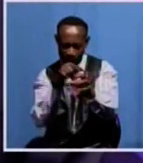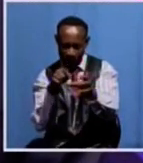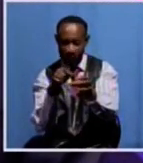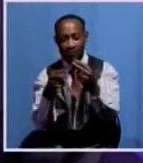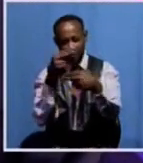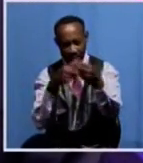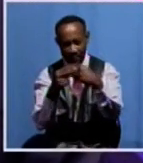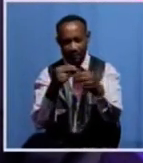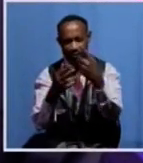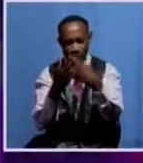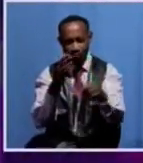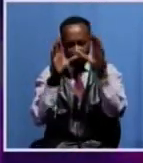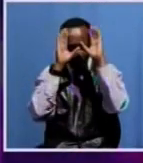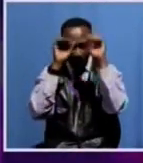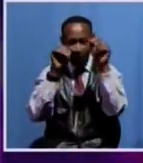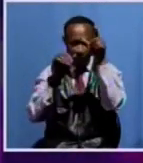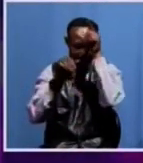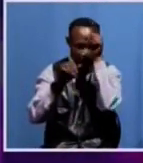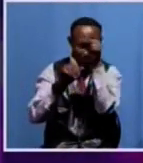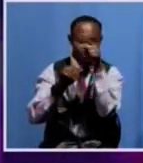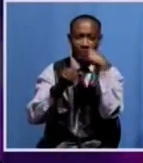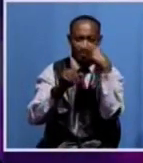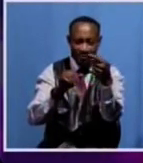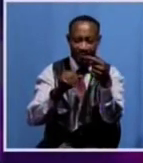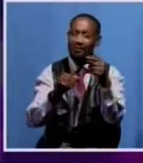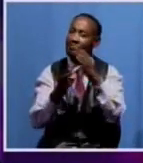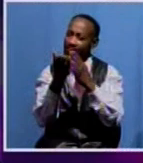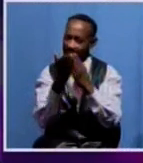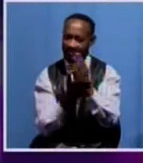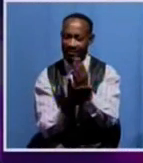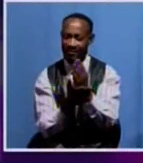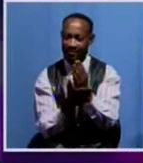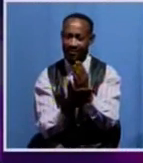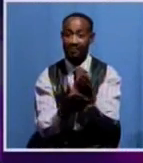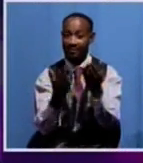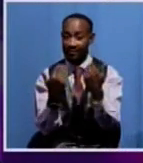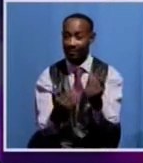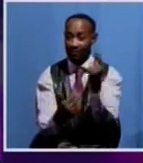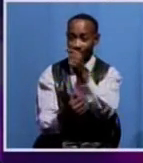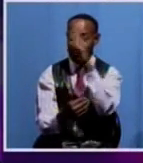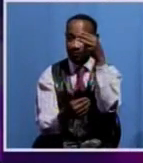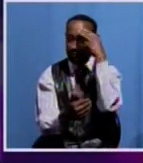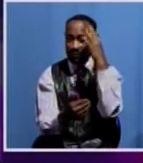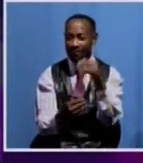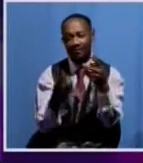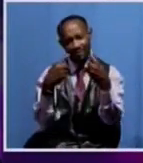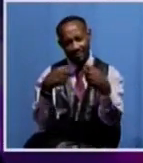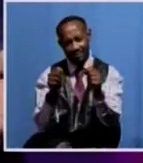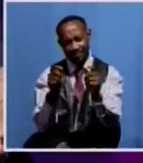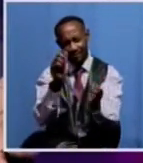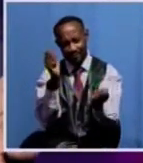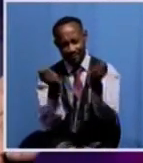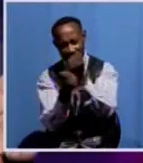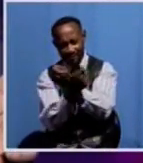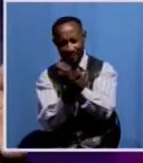10%. So you basically had nothing to spend. Have you tried to change this scenario in this budget? Well, what I'm hoping to do... It's